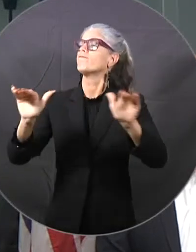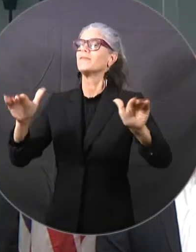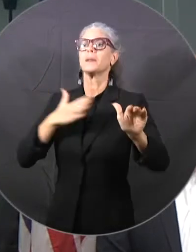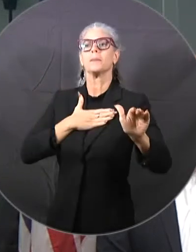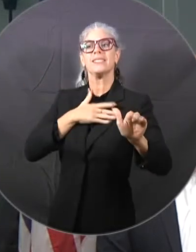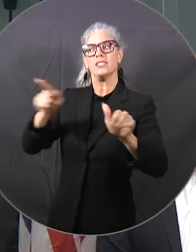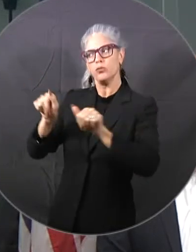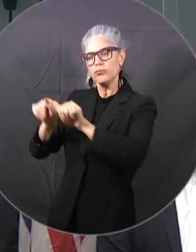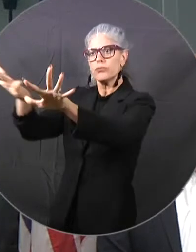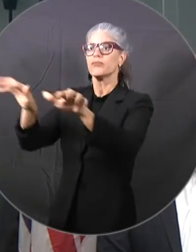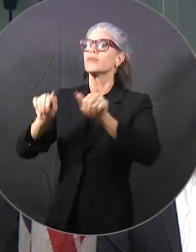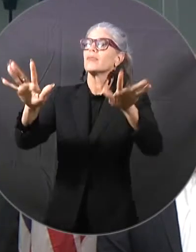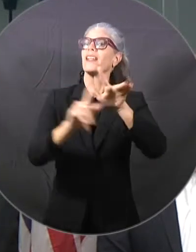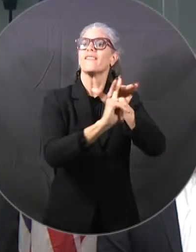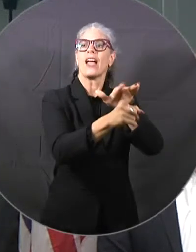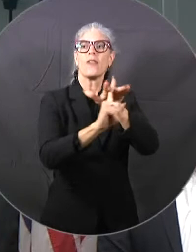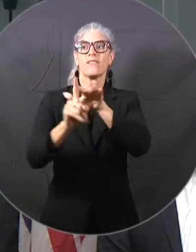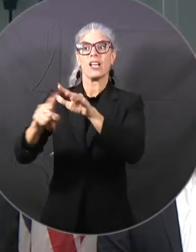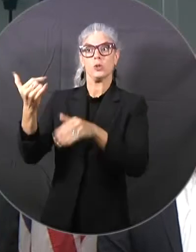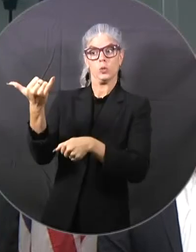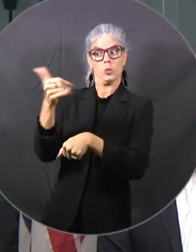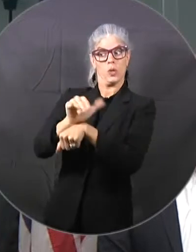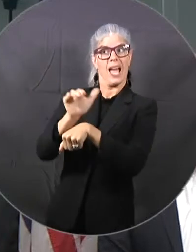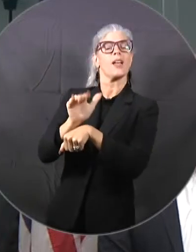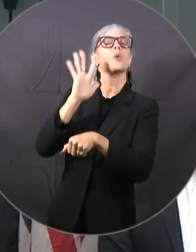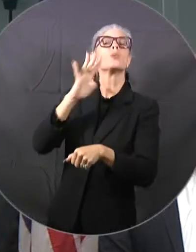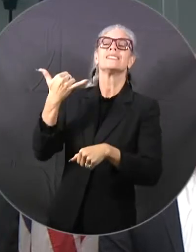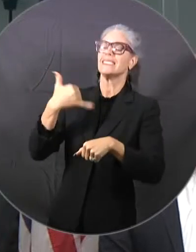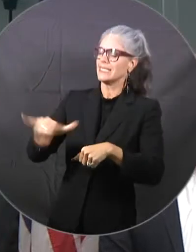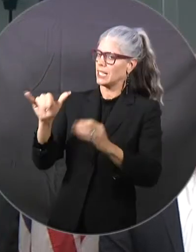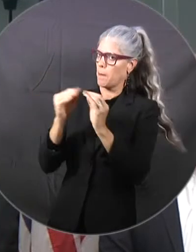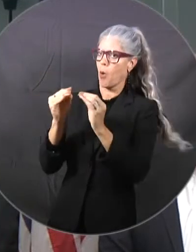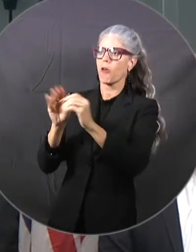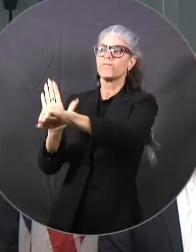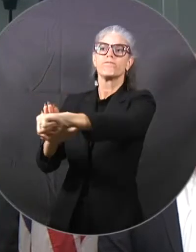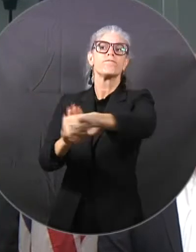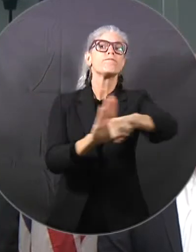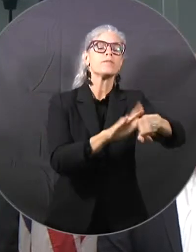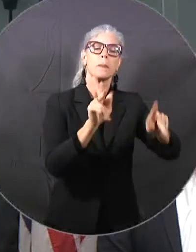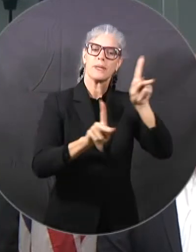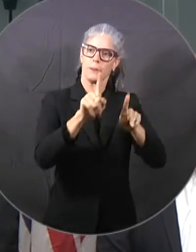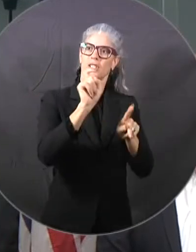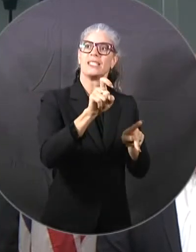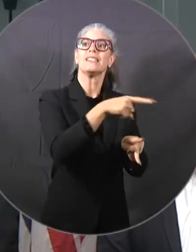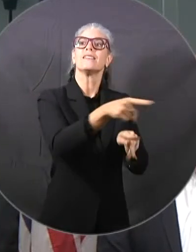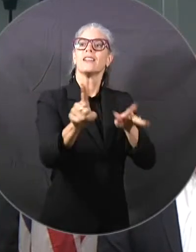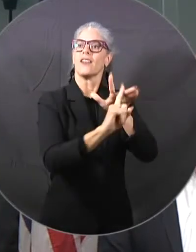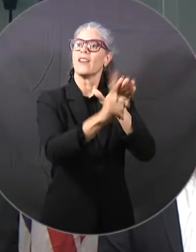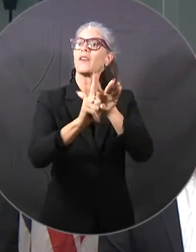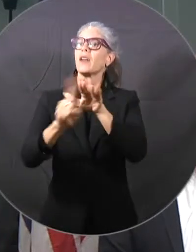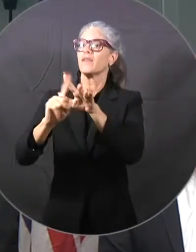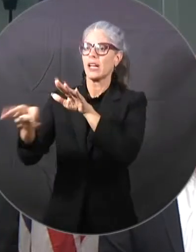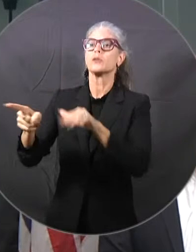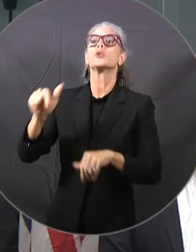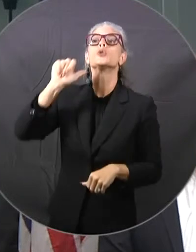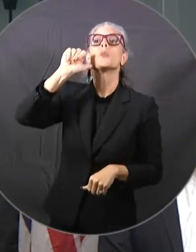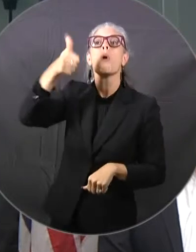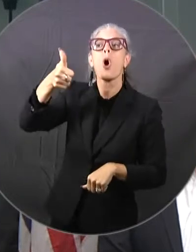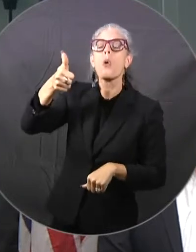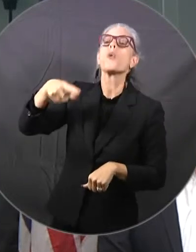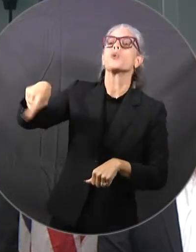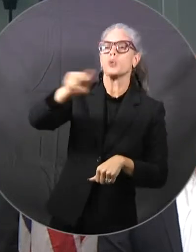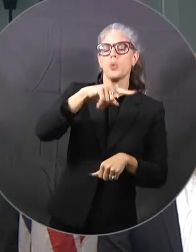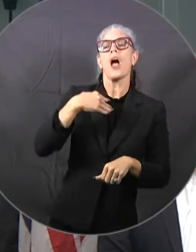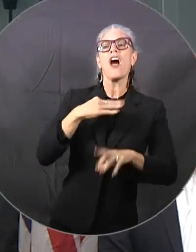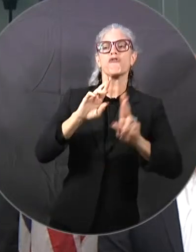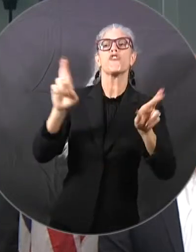tonight. Clearly, you have time today and for probably the better part of tomorrow, but you are going to start seeing some impacts with